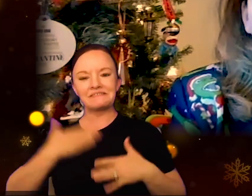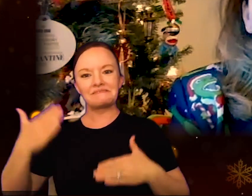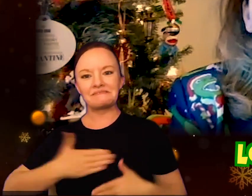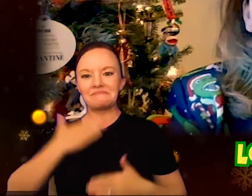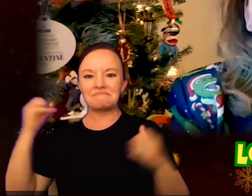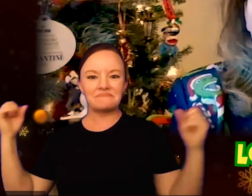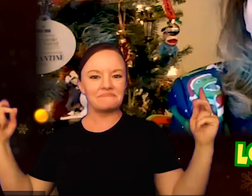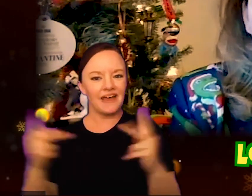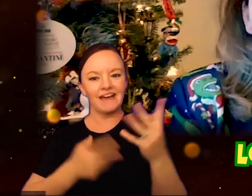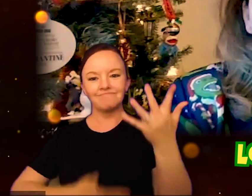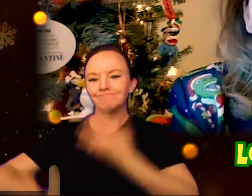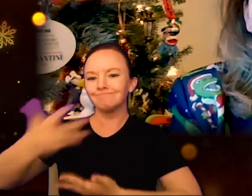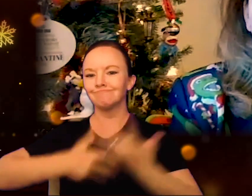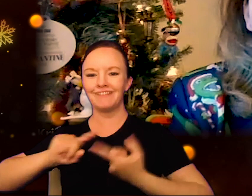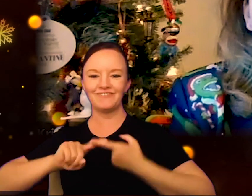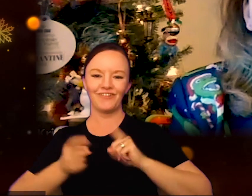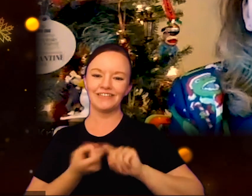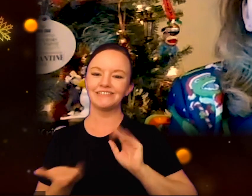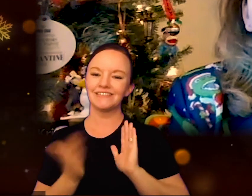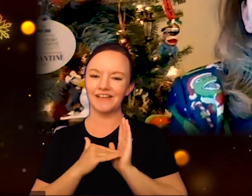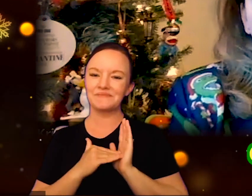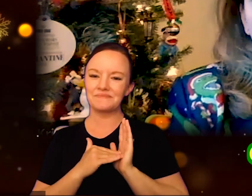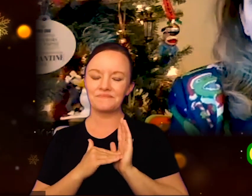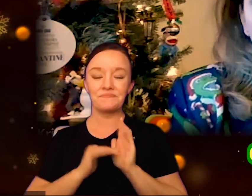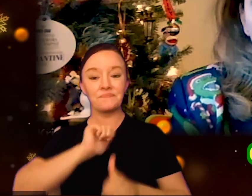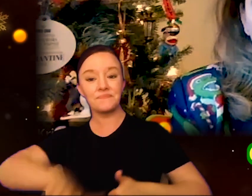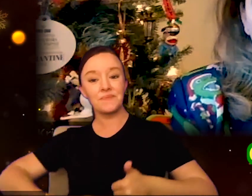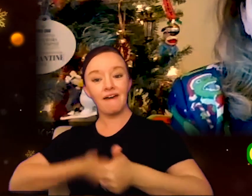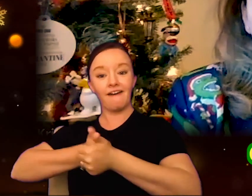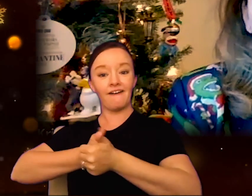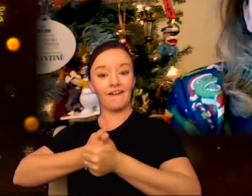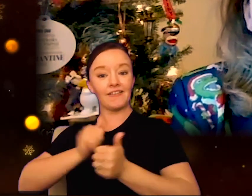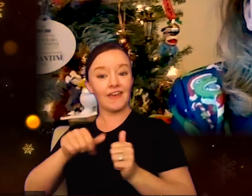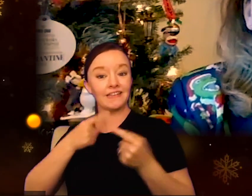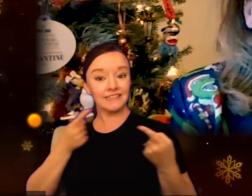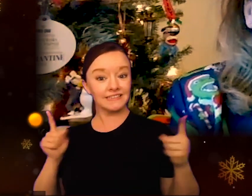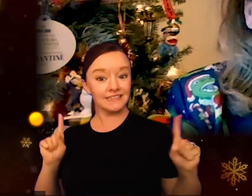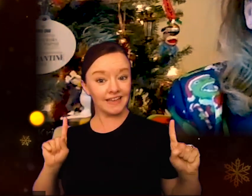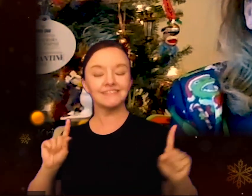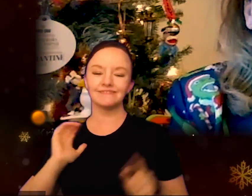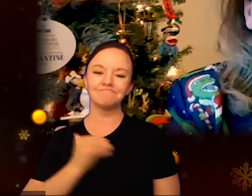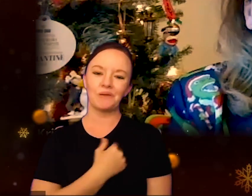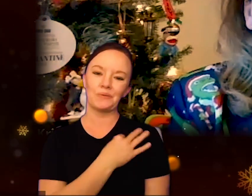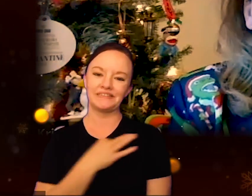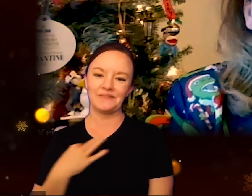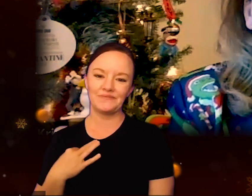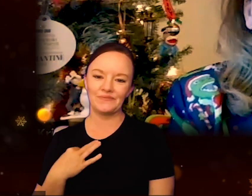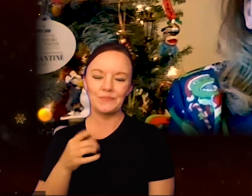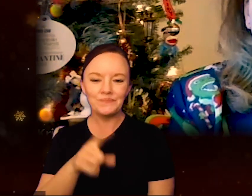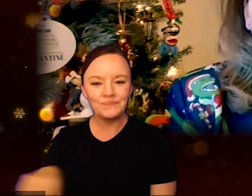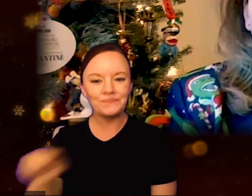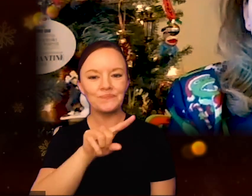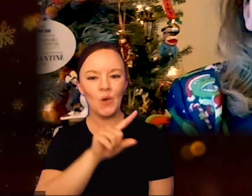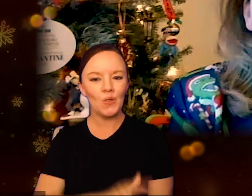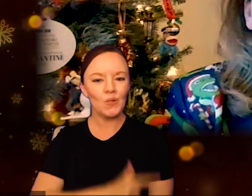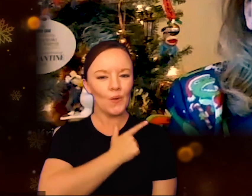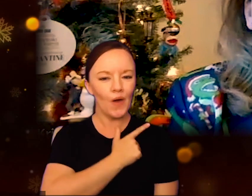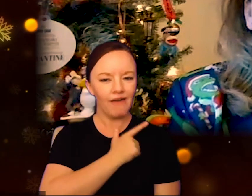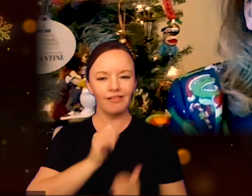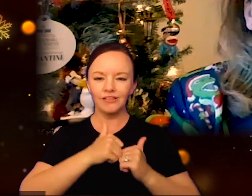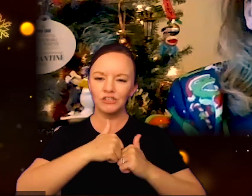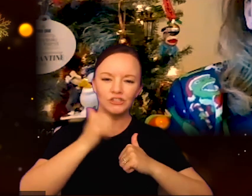to be back with their longtime friends. And behind all of this success was our staff. Their